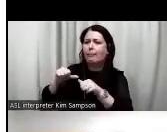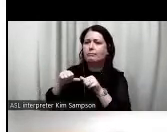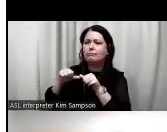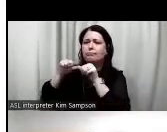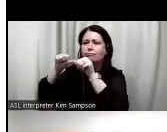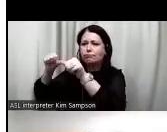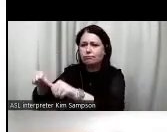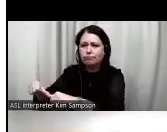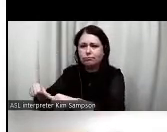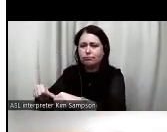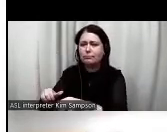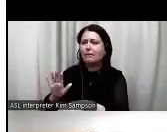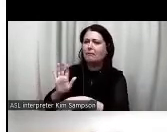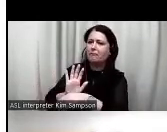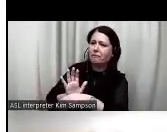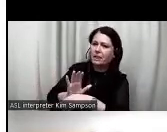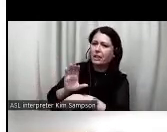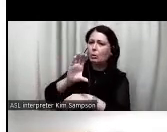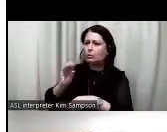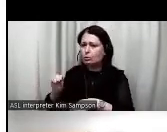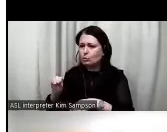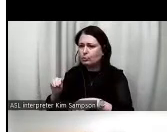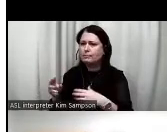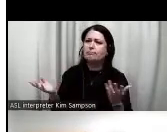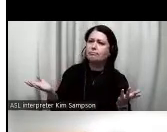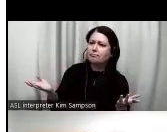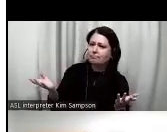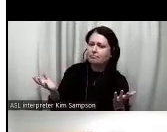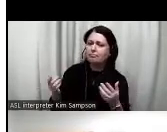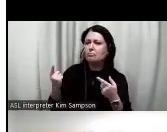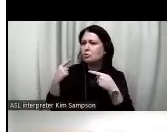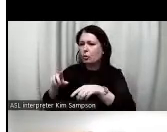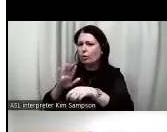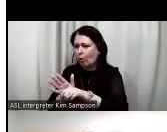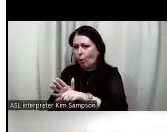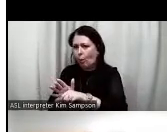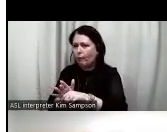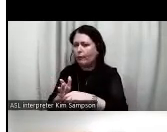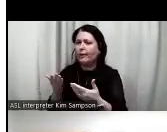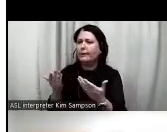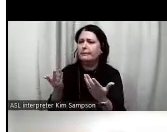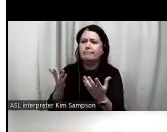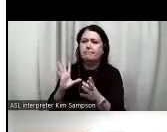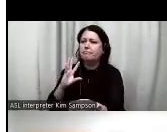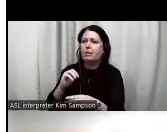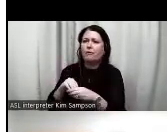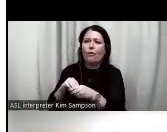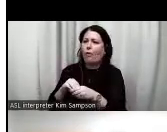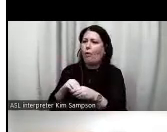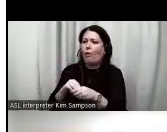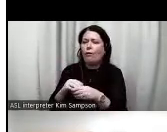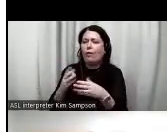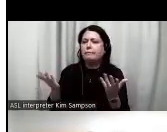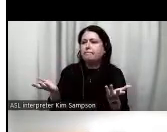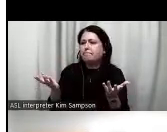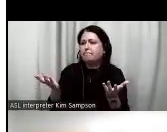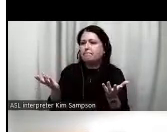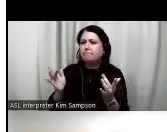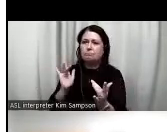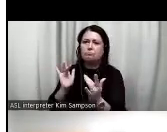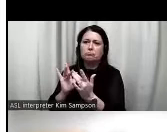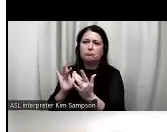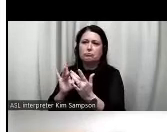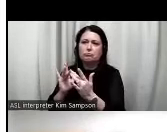virtual situation that we have now during COVID, it usually involves at least you connecting